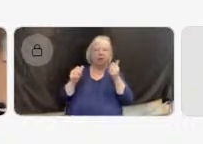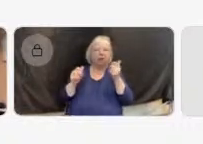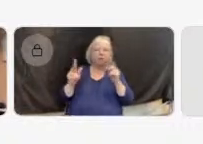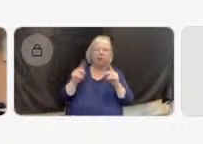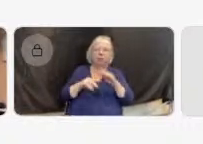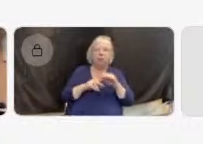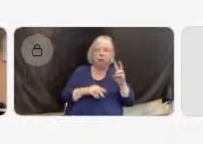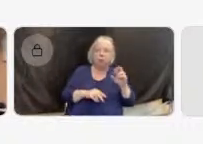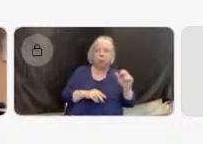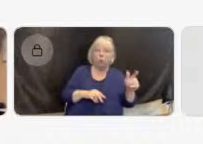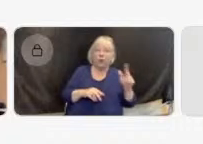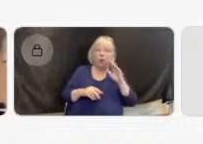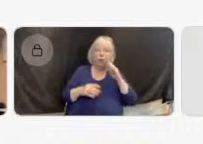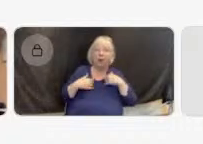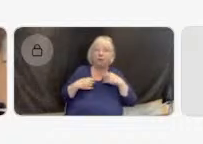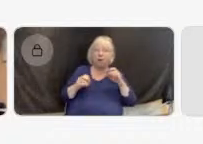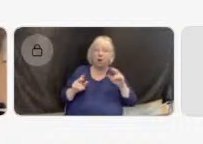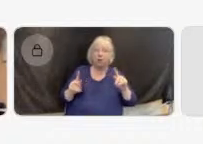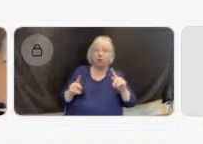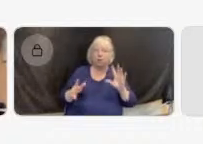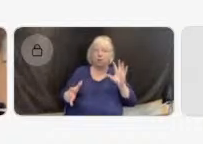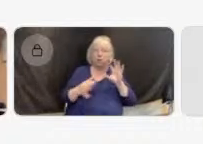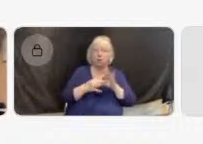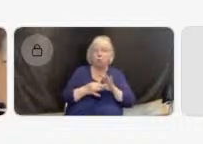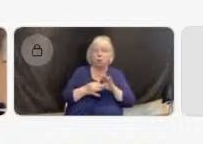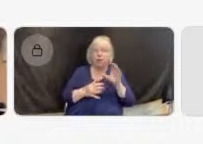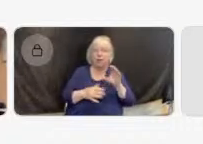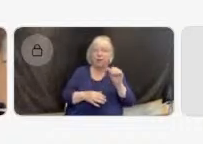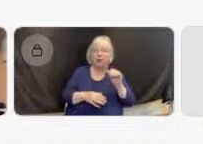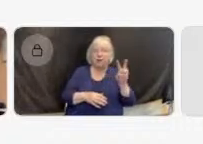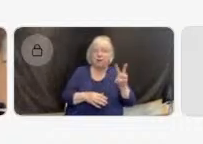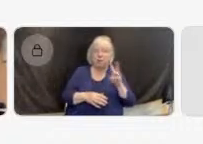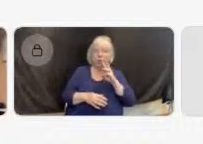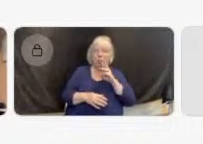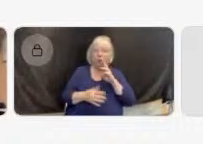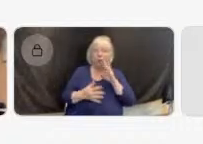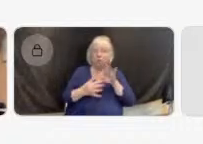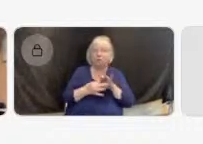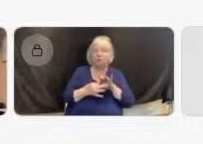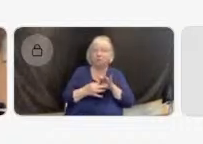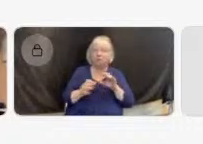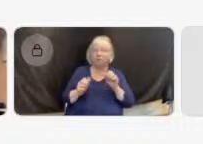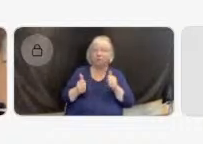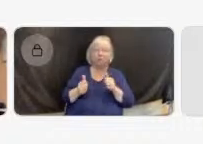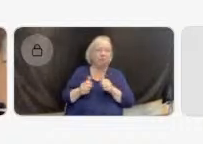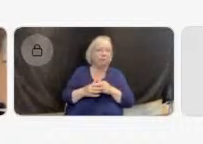we're talking about out here is going to have a chance to get on CAW water.